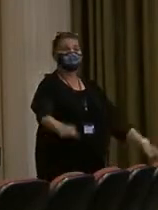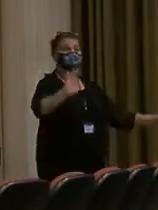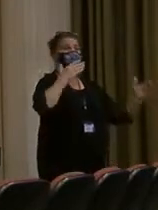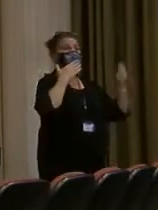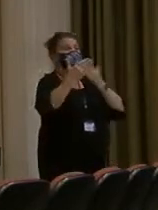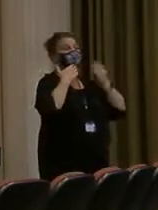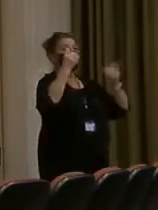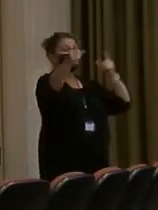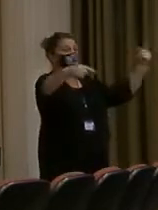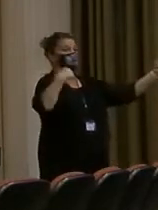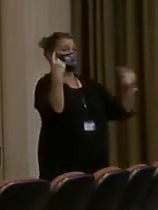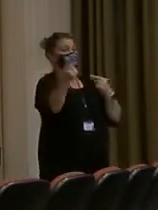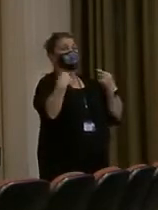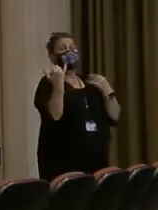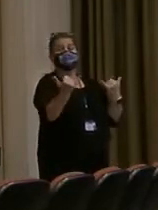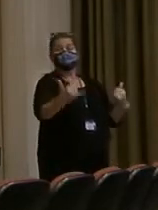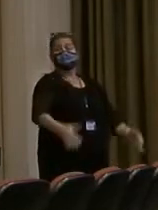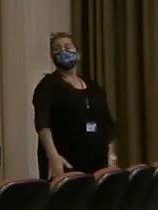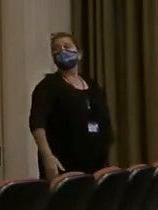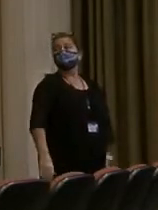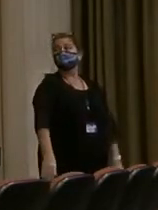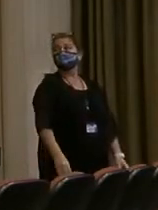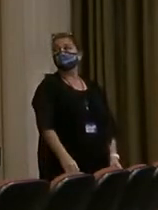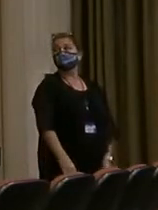Well, thank you all for being here today.